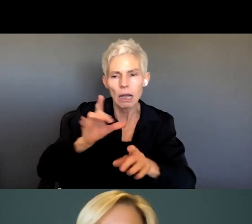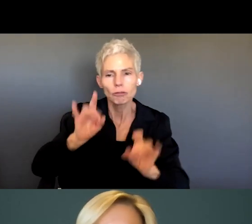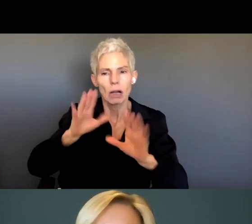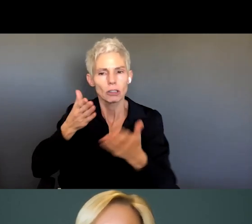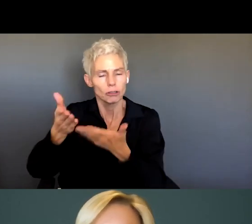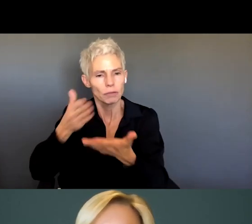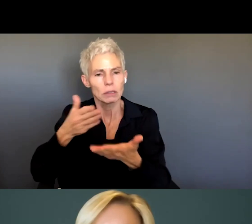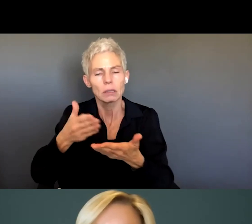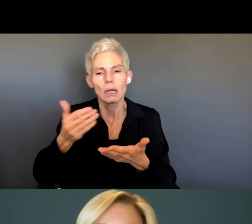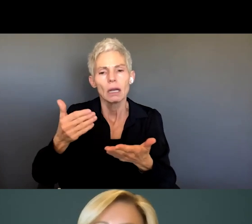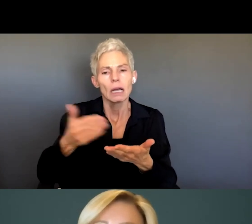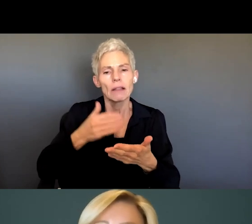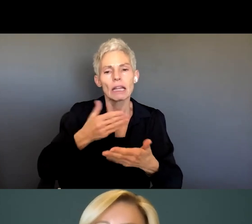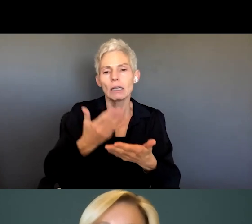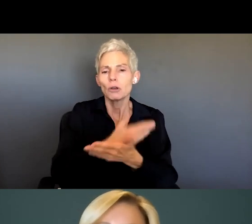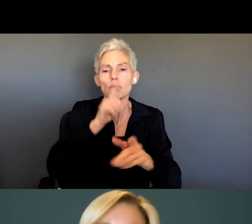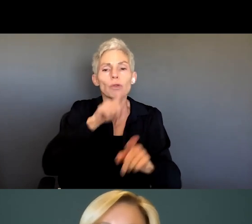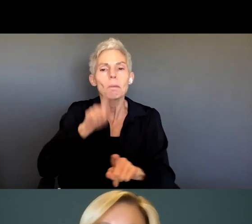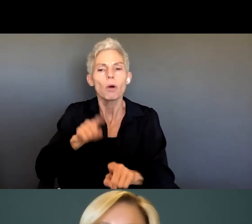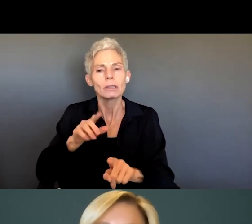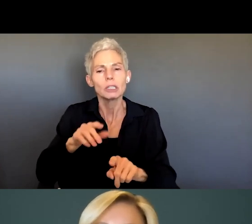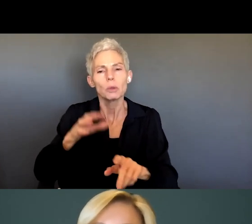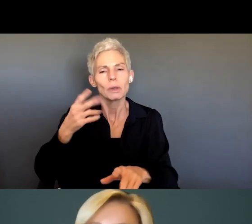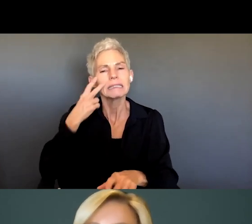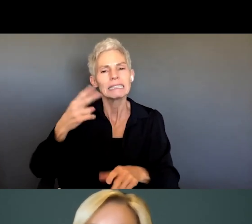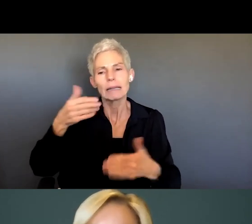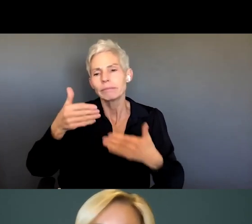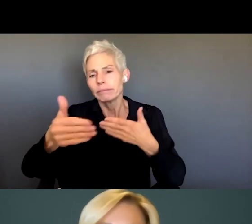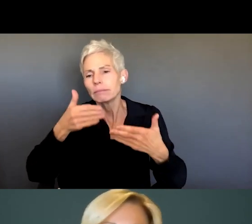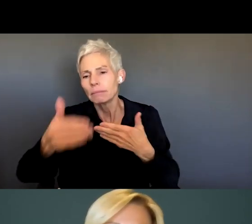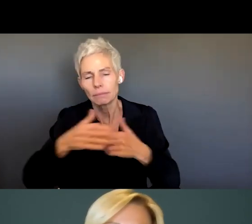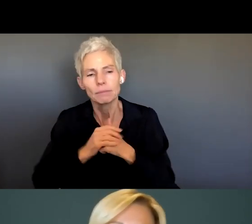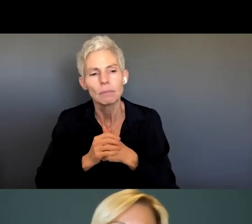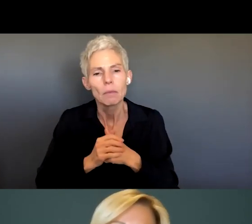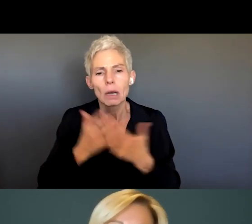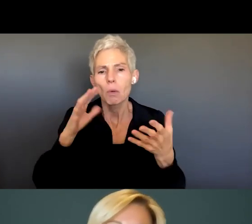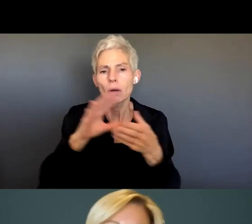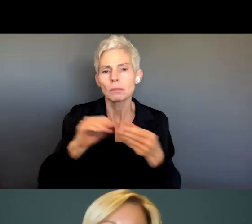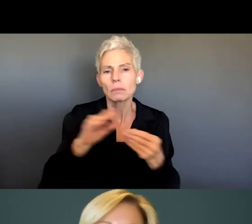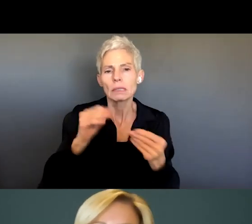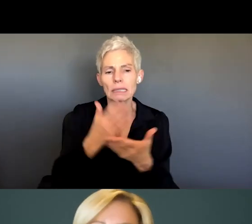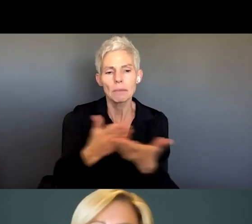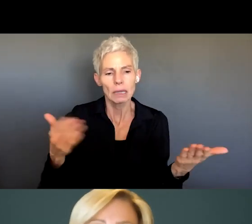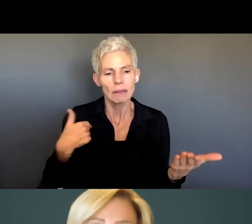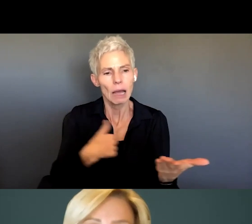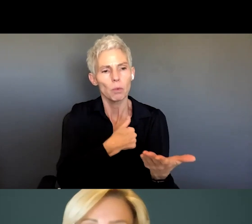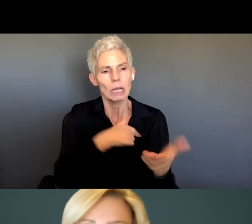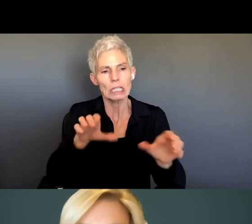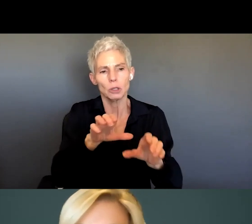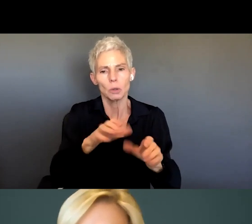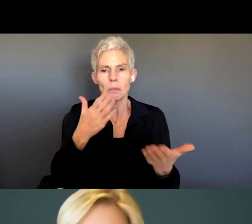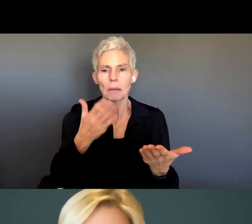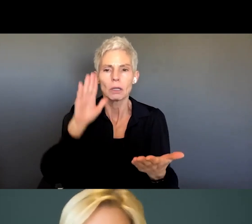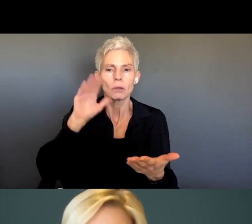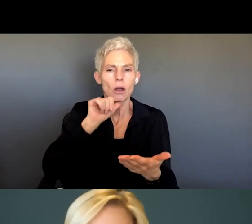as we continue to move along. But I also wanted to tell you a little bit about some of the things NRI does that you may not be as familiar